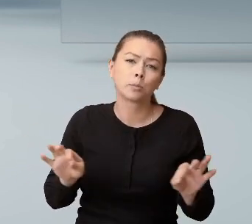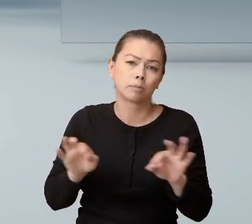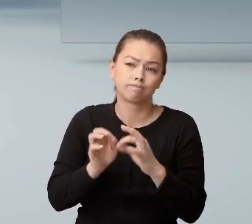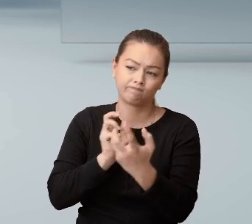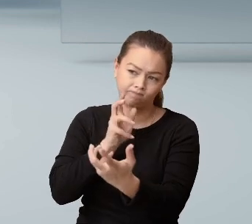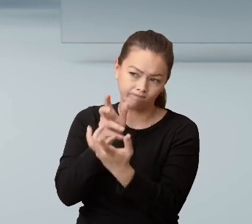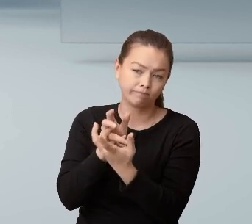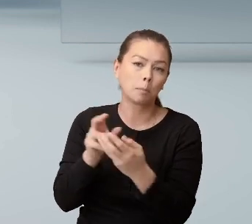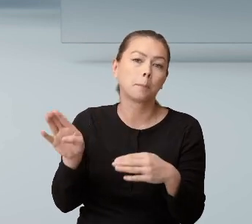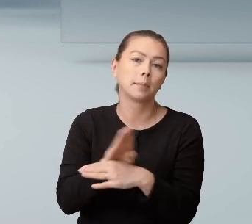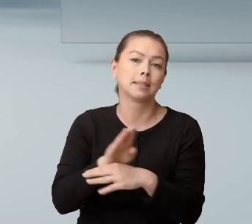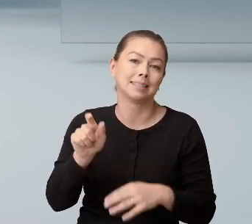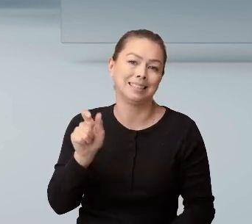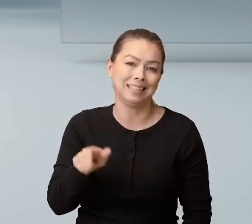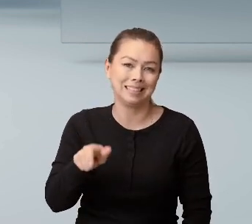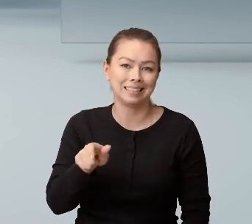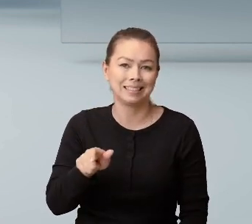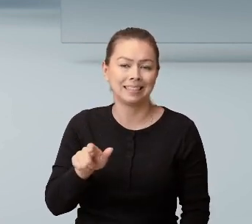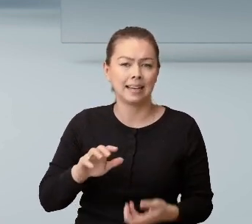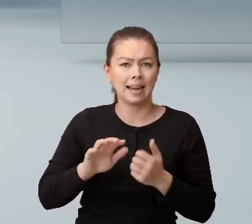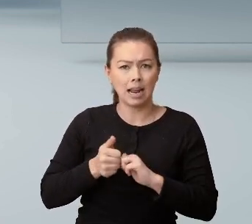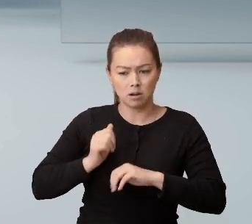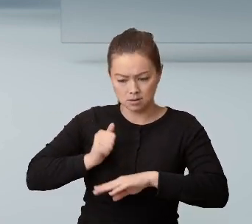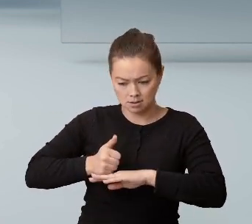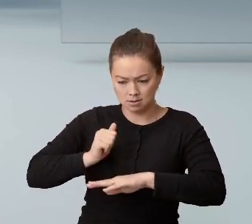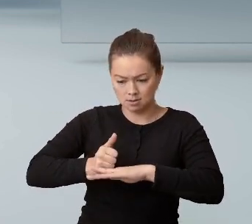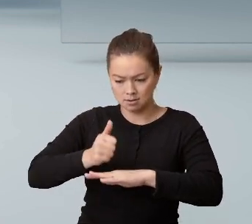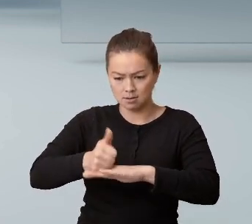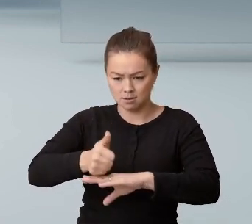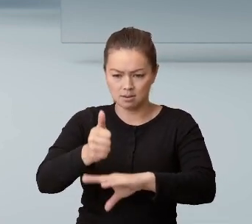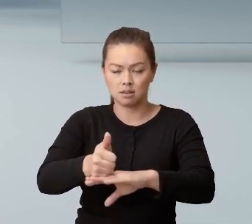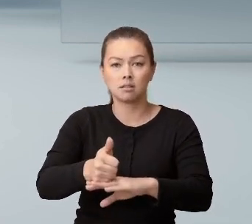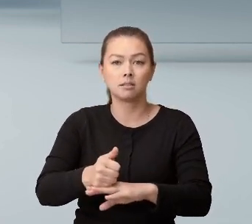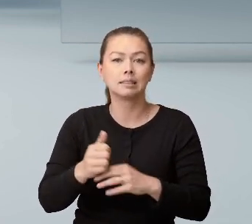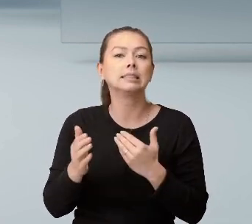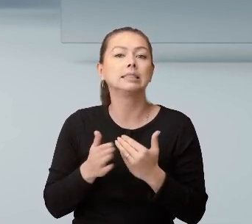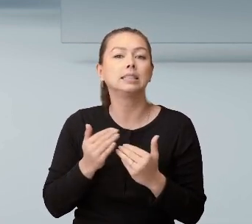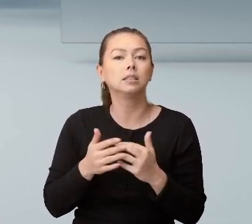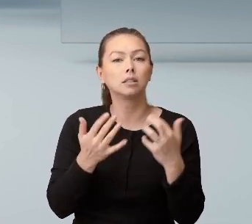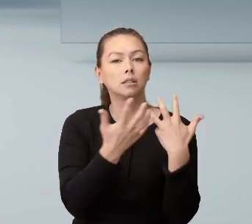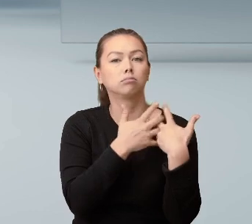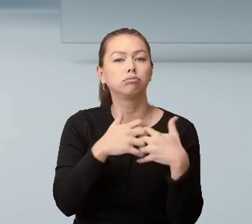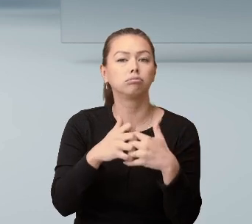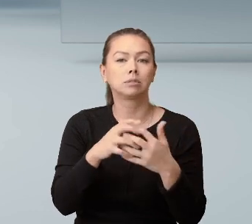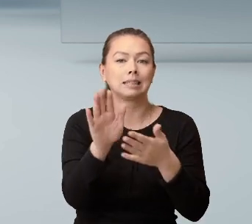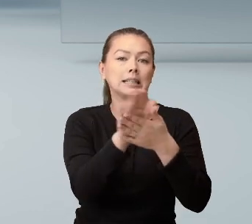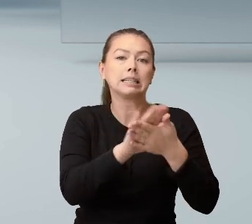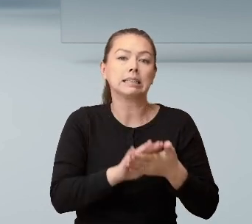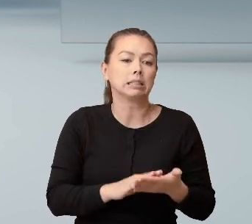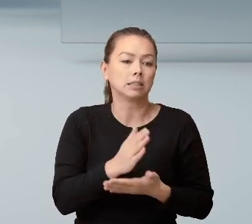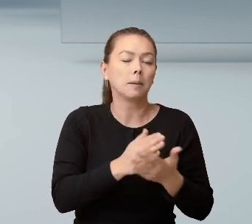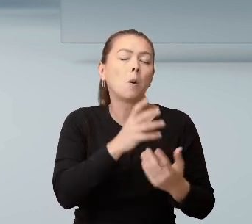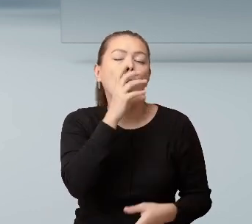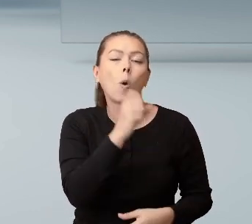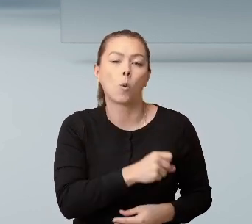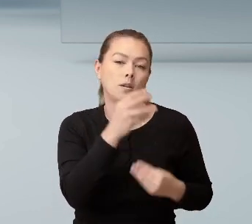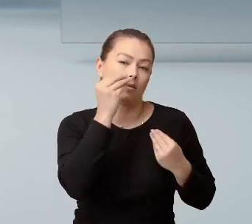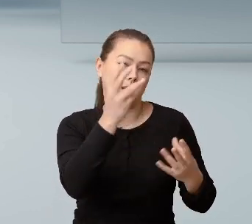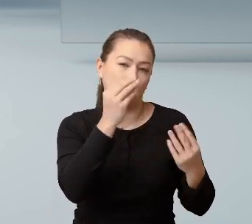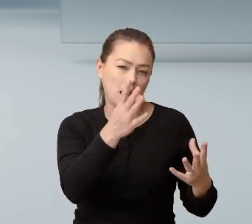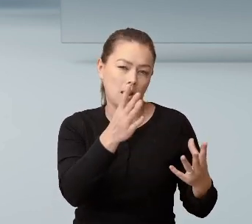business needs. And it's very easy to put something together that will just clean up some of the old data. And then